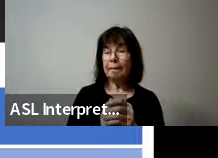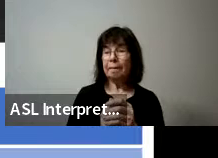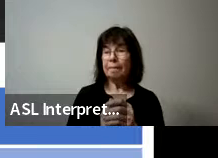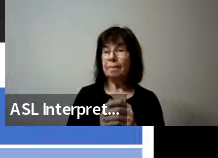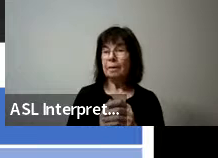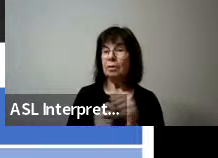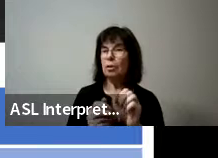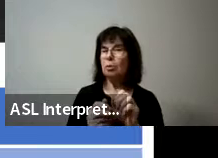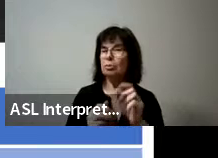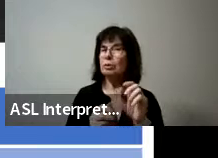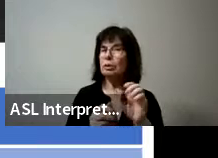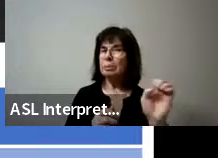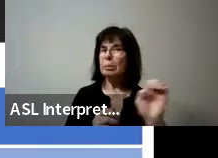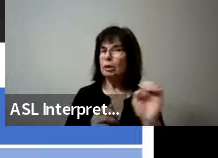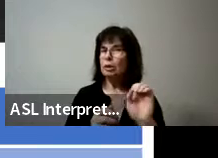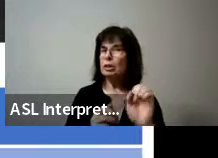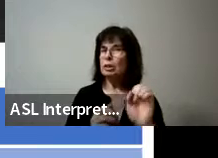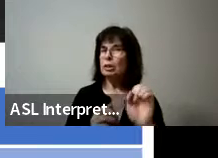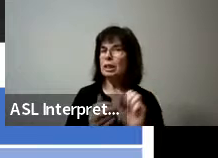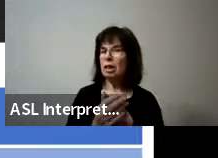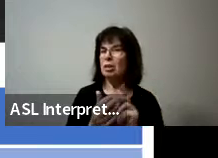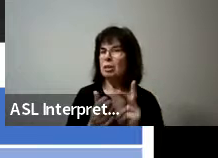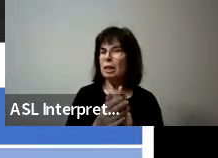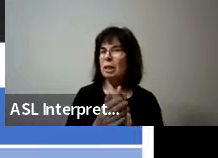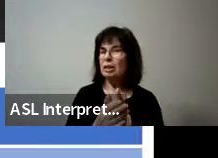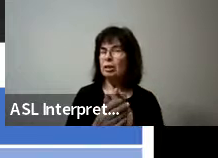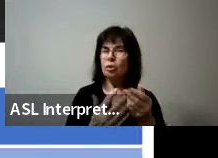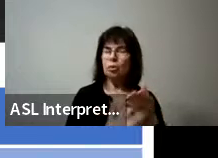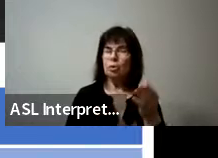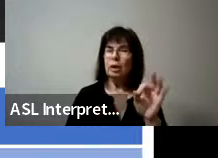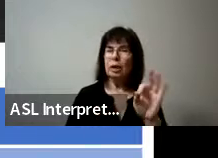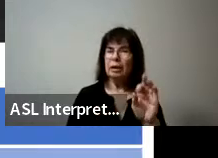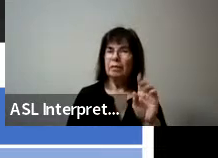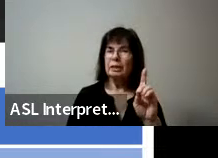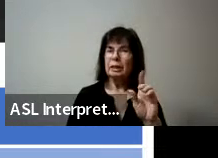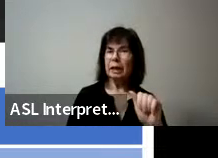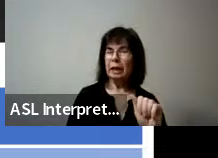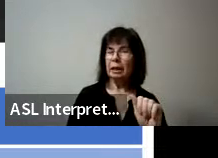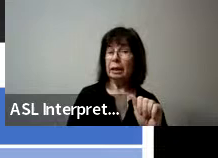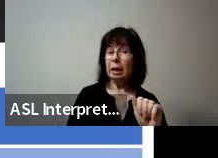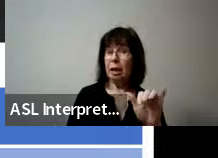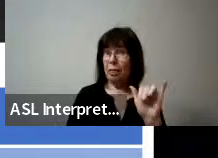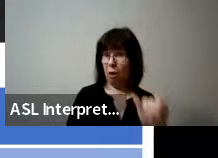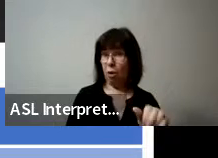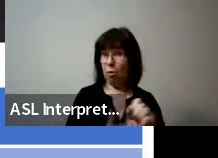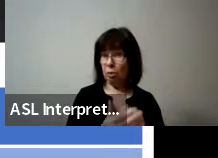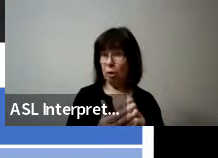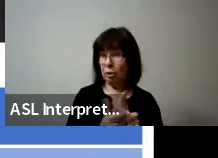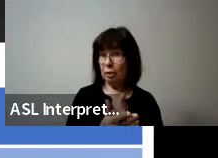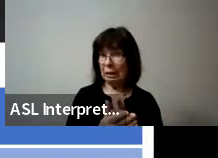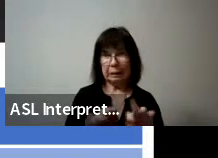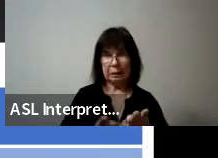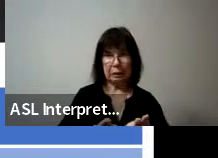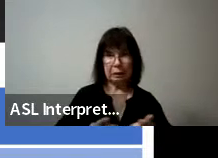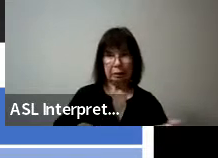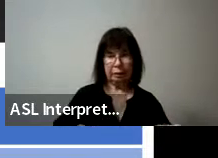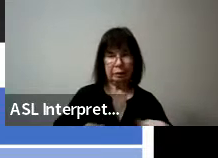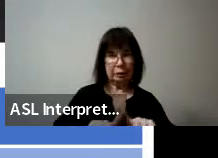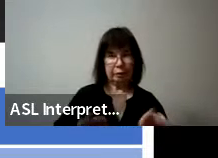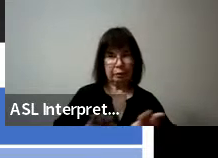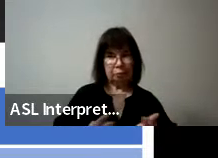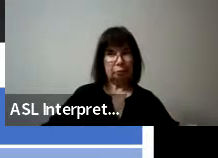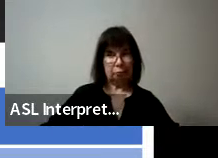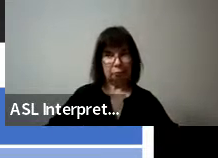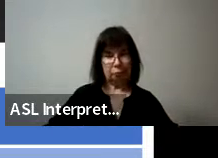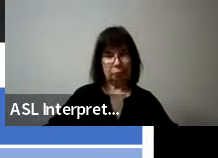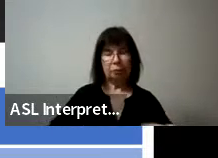authorized for emergency use by the FDA emergency use authorizations, those are separate. And